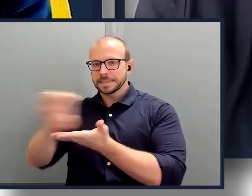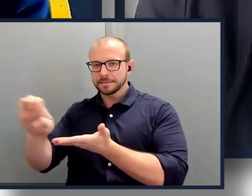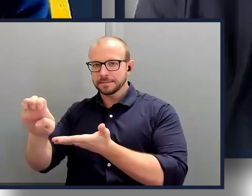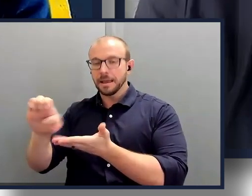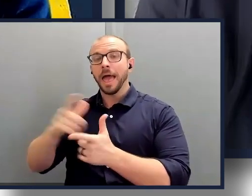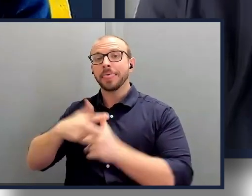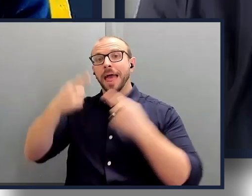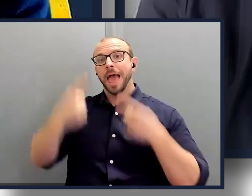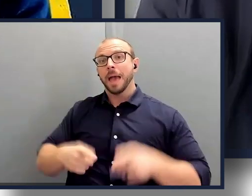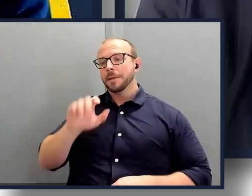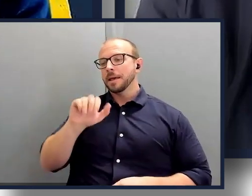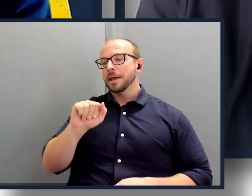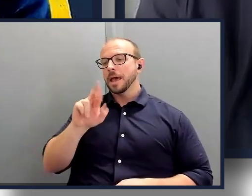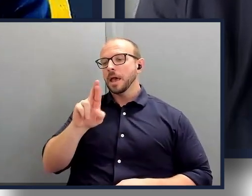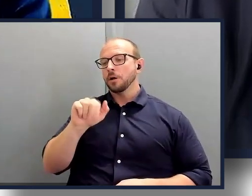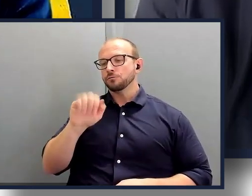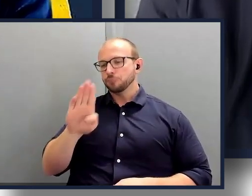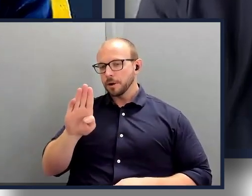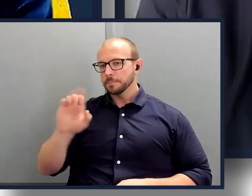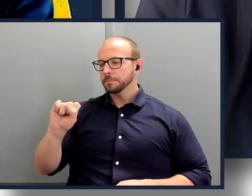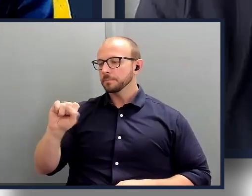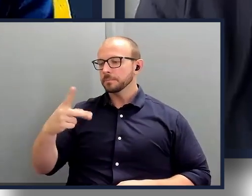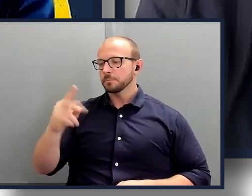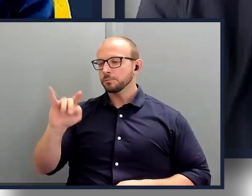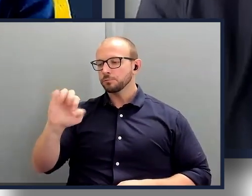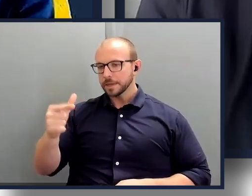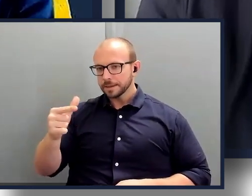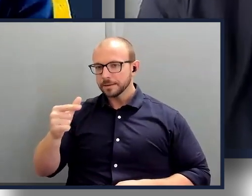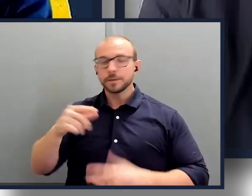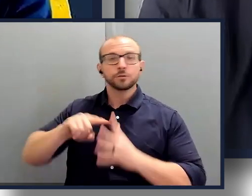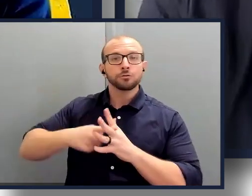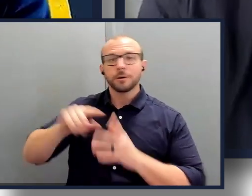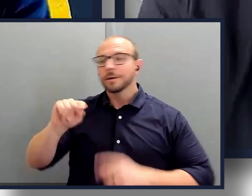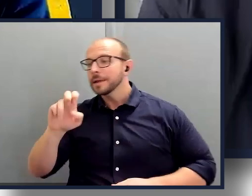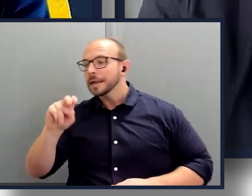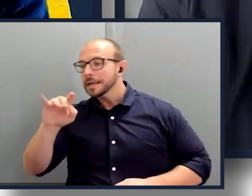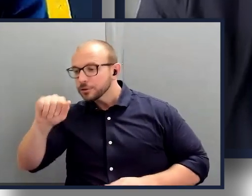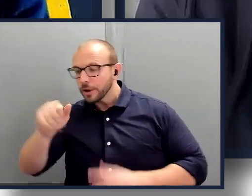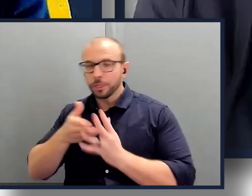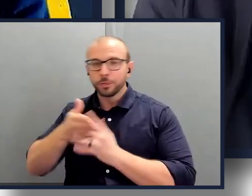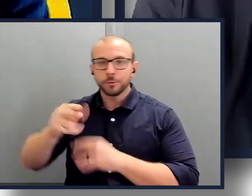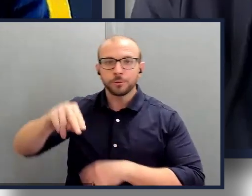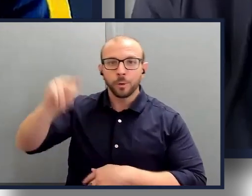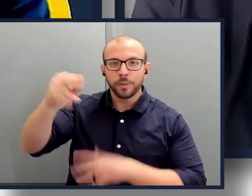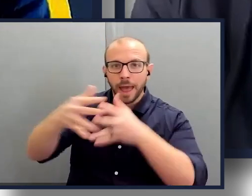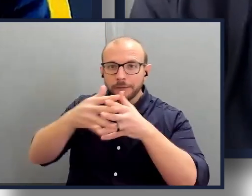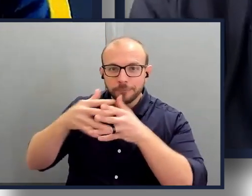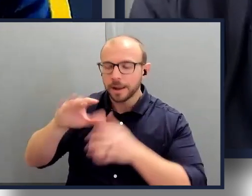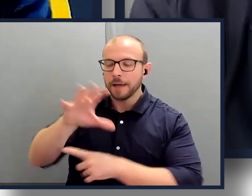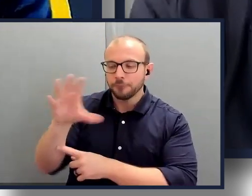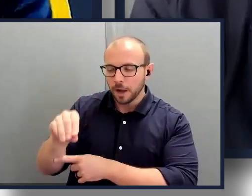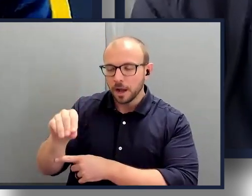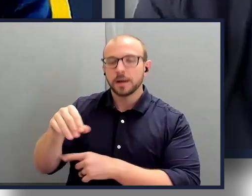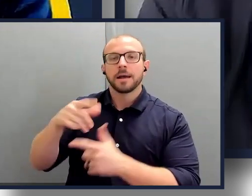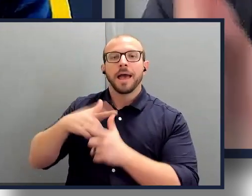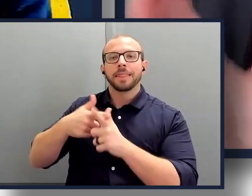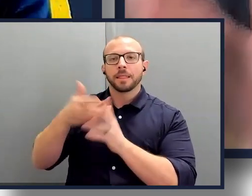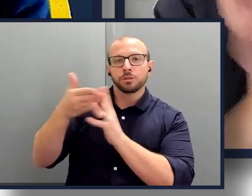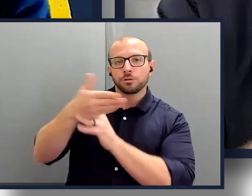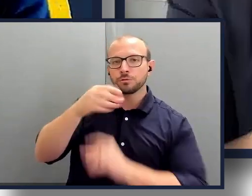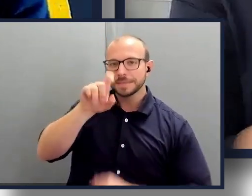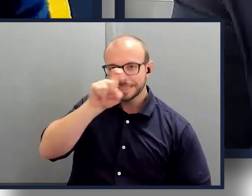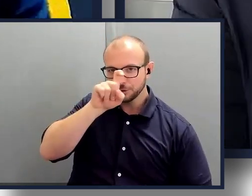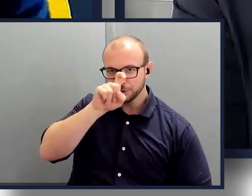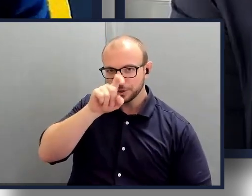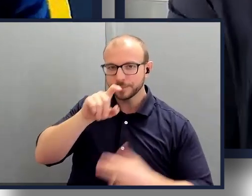and it started in Tunisia, and it moved across North Africa, and it went through Egypt, and it went through Iraq